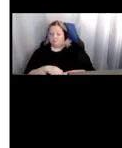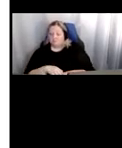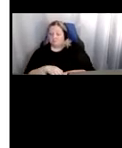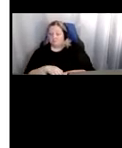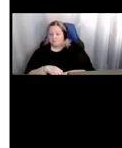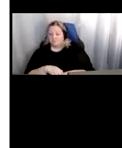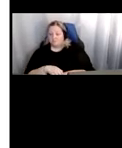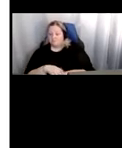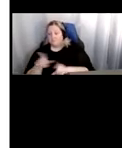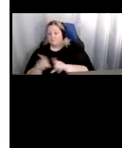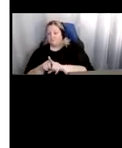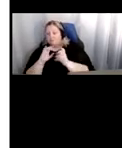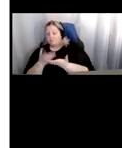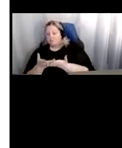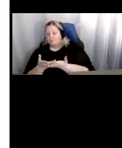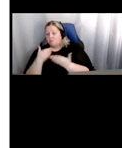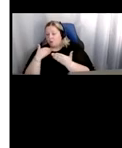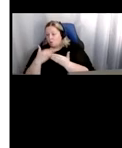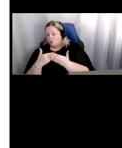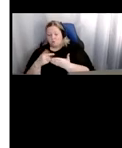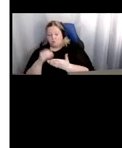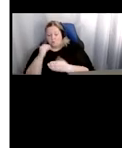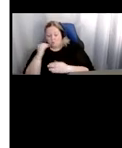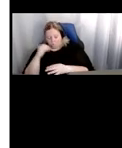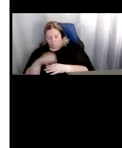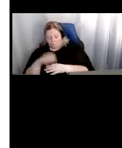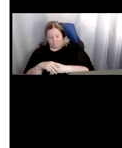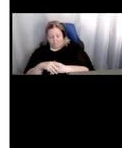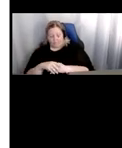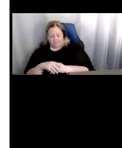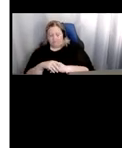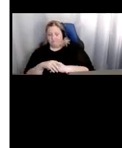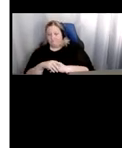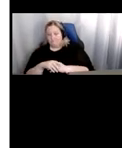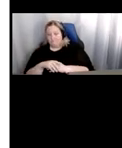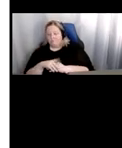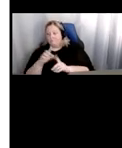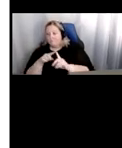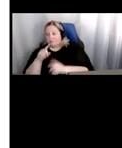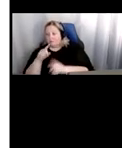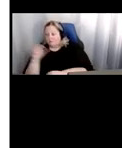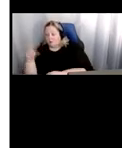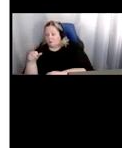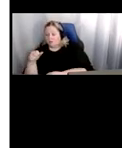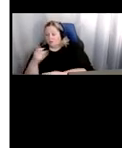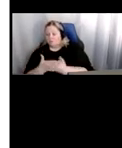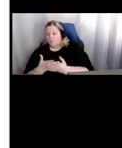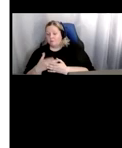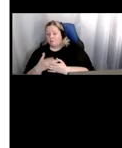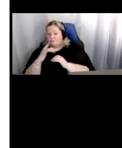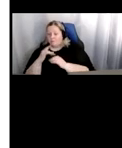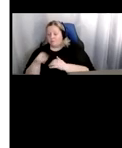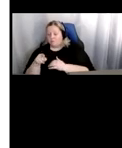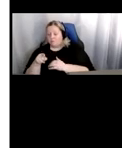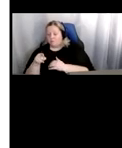And I also wanted to give you things a little bit closer from home. So we are based out of Austin. Some of the things that might be available to you